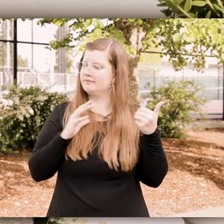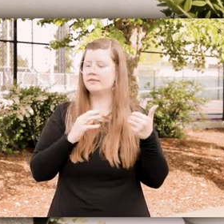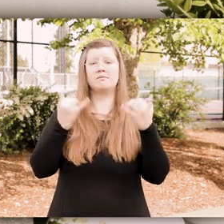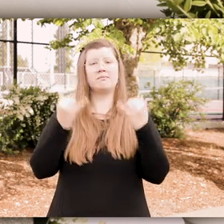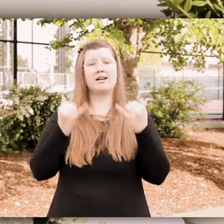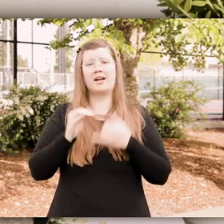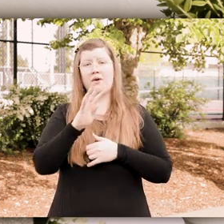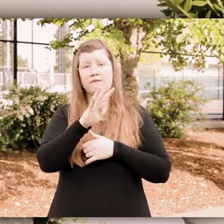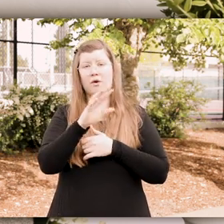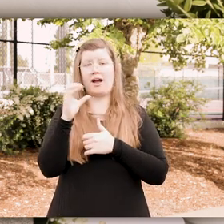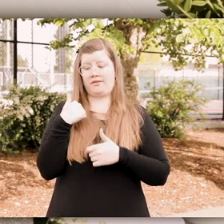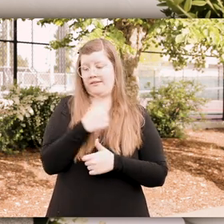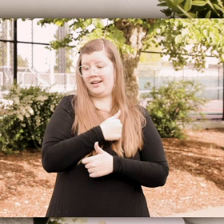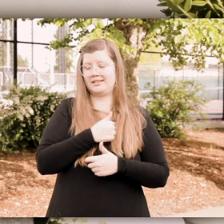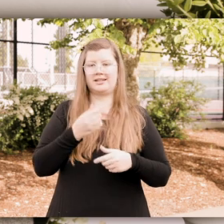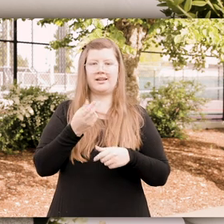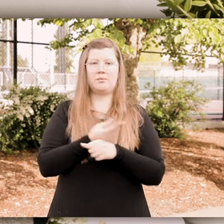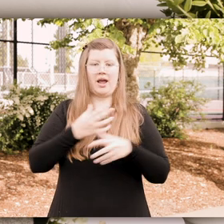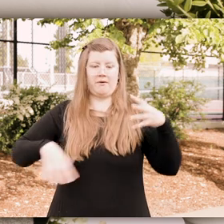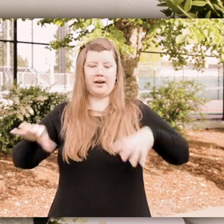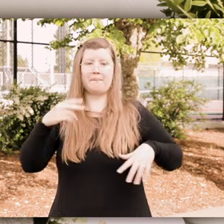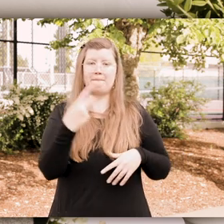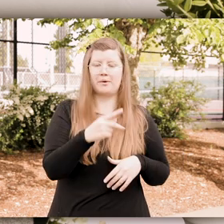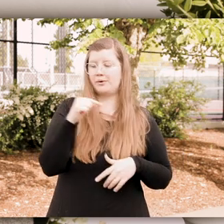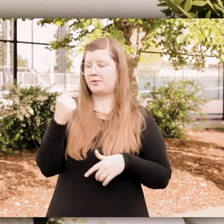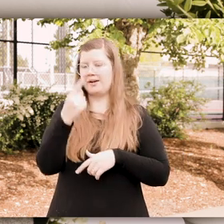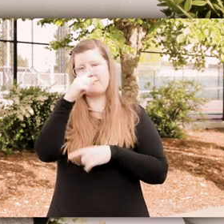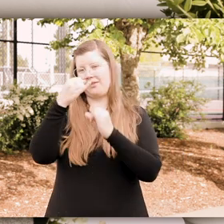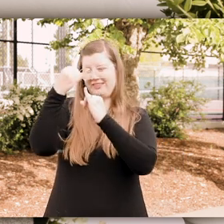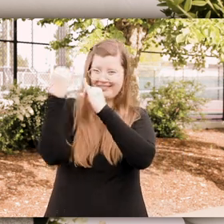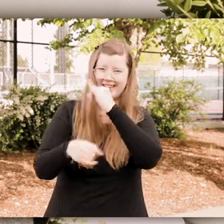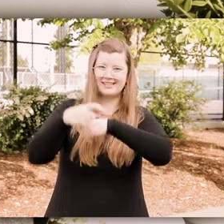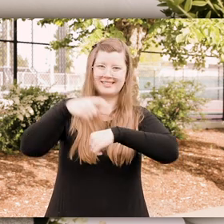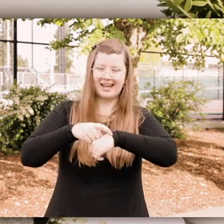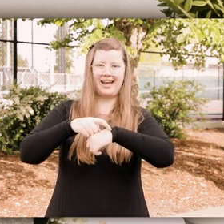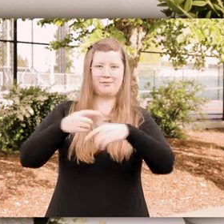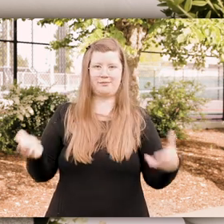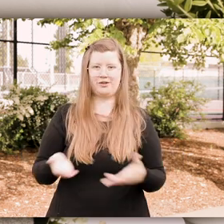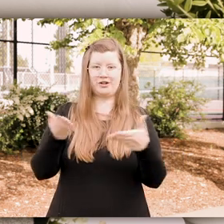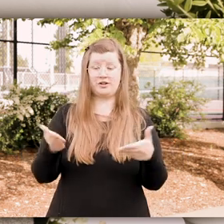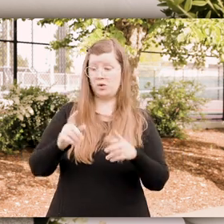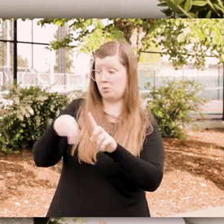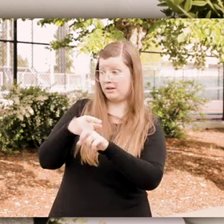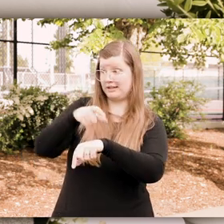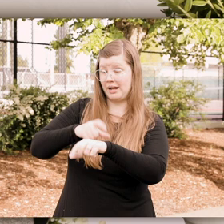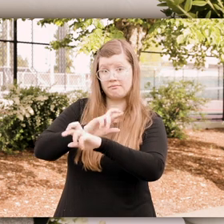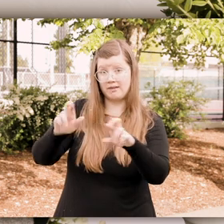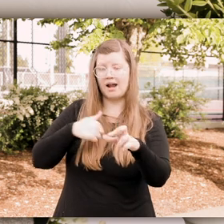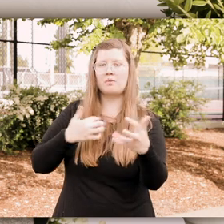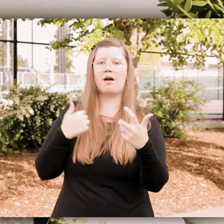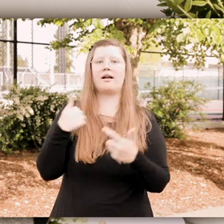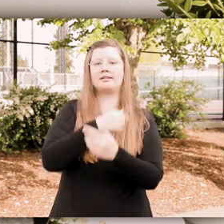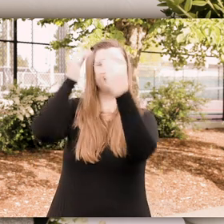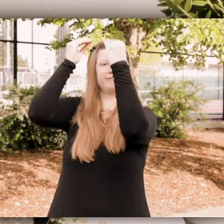of us, wearing purple and green for the last time as a class. So when the time comes, I want all of us to proudly turn our tassels and toss our hats